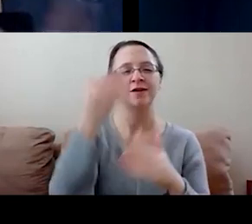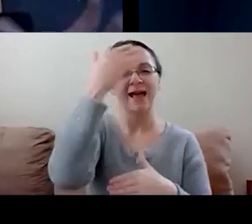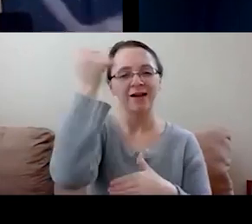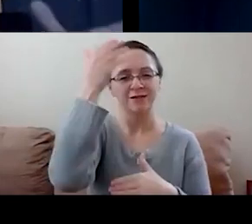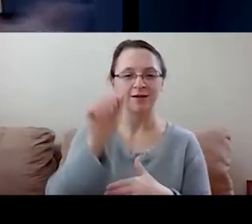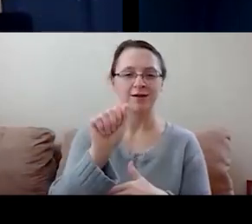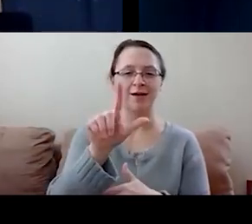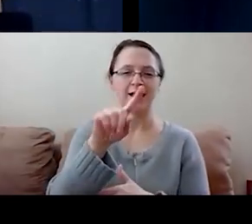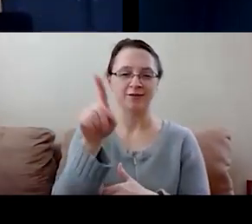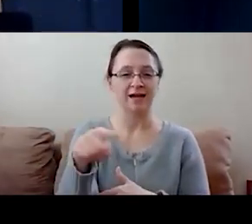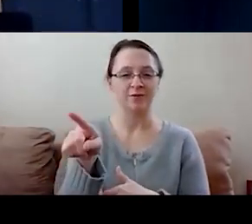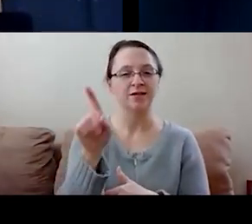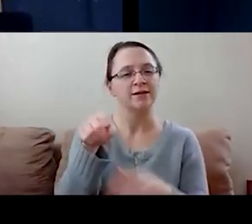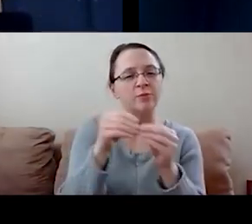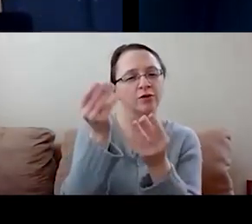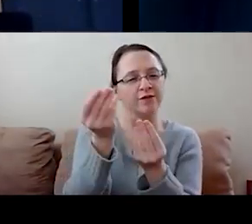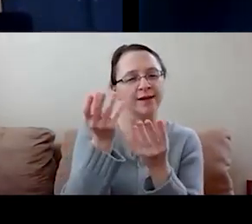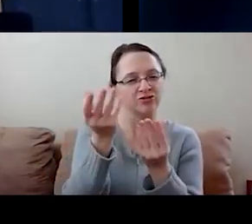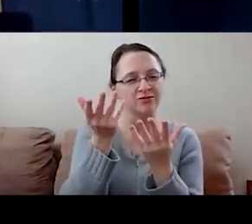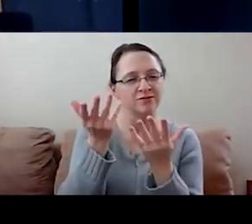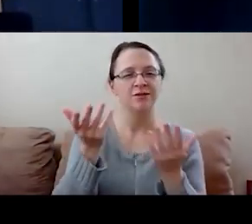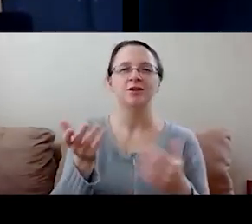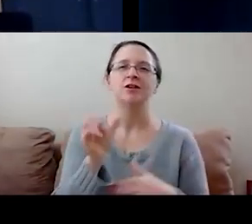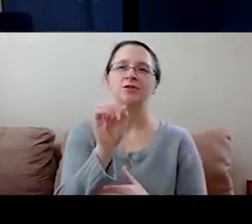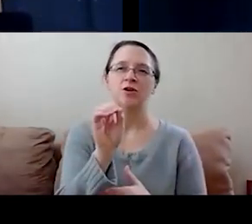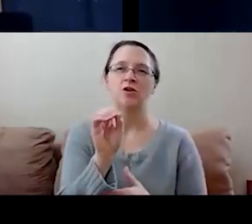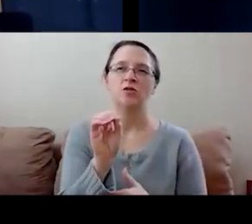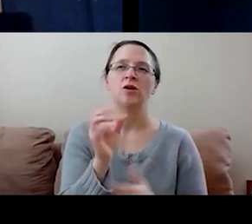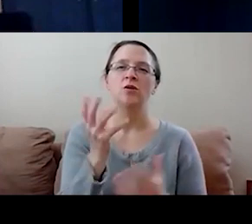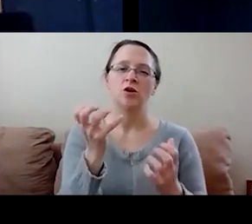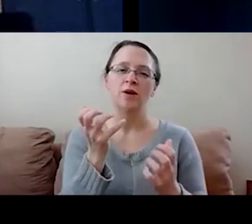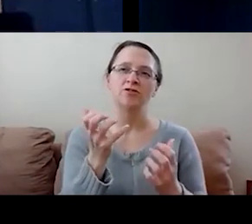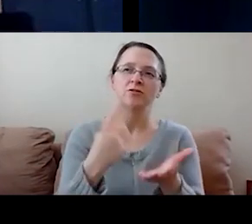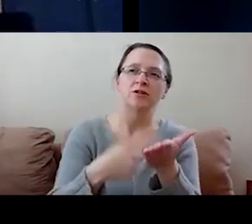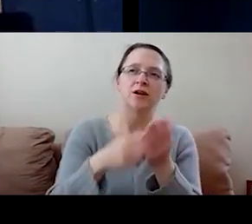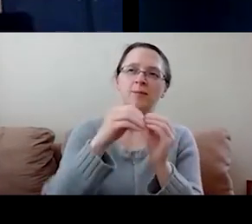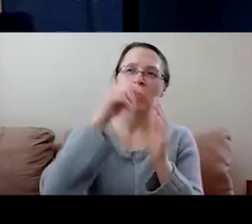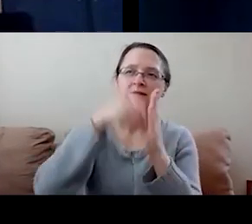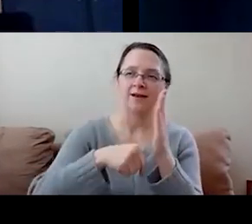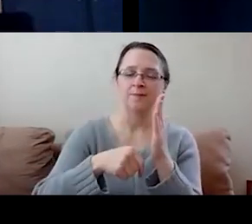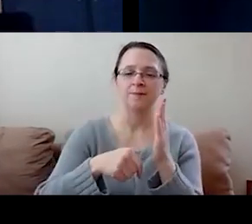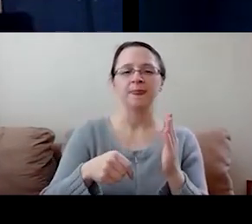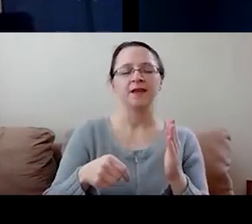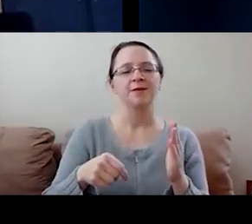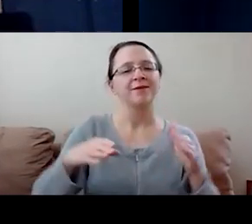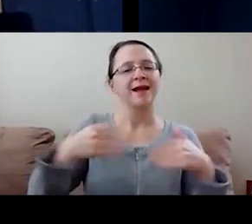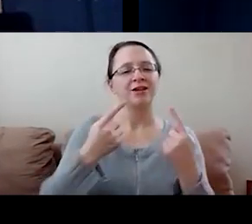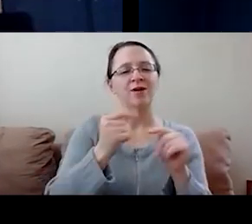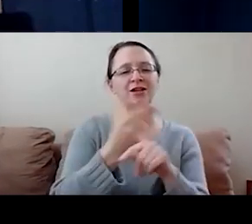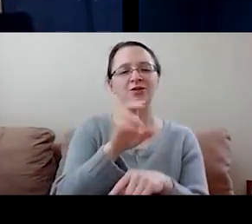So eventually we would like to take it and talk about these endpoints. We haven't tried to use it for claims,